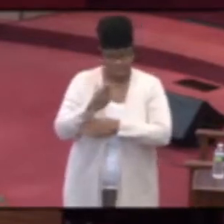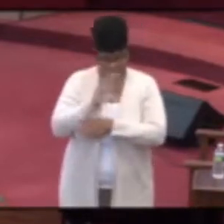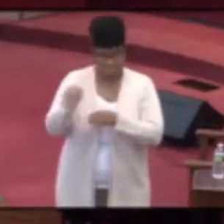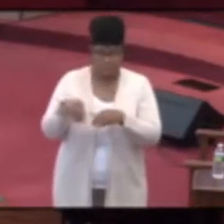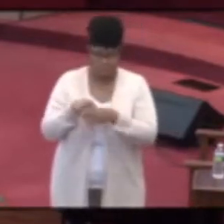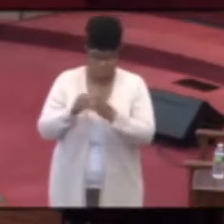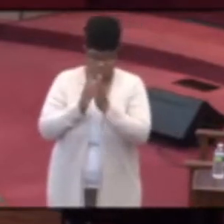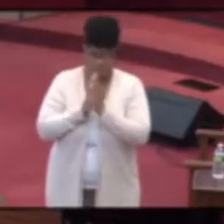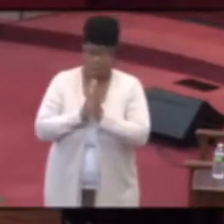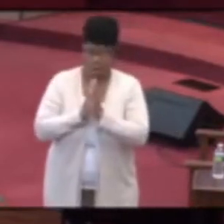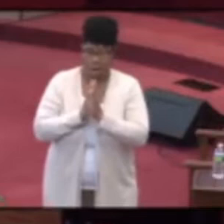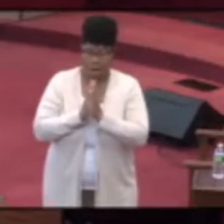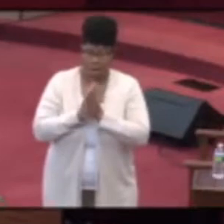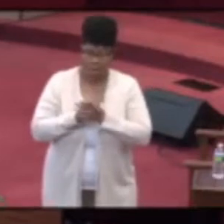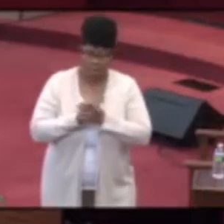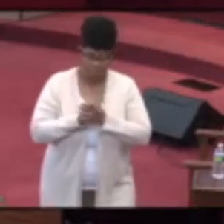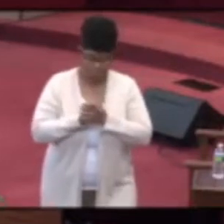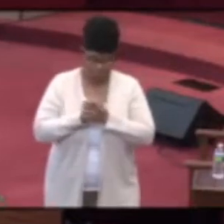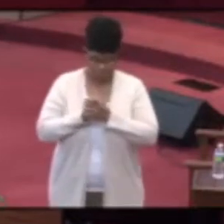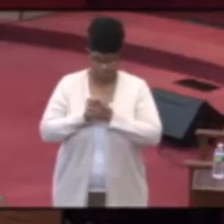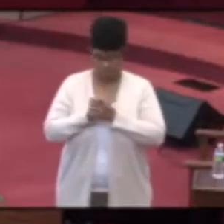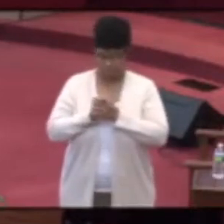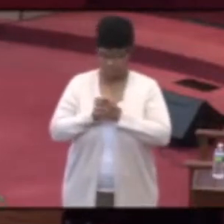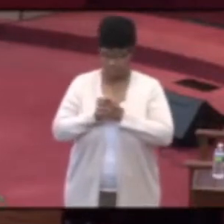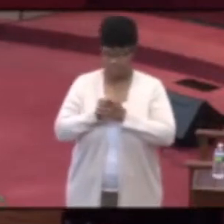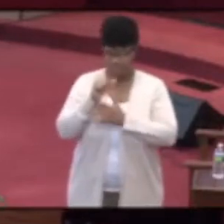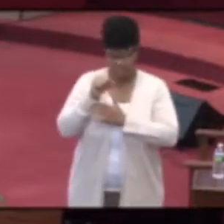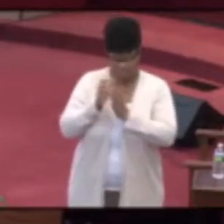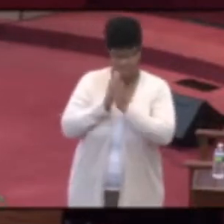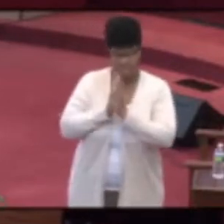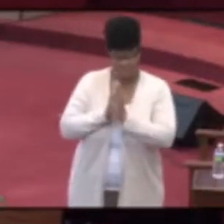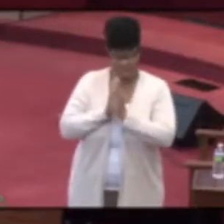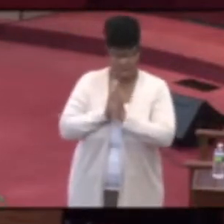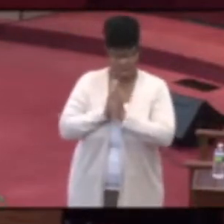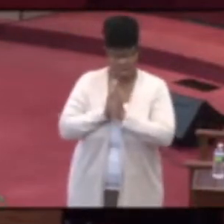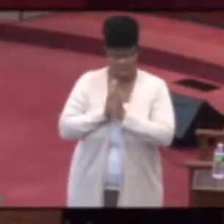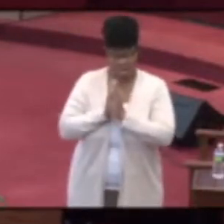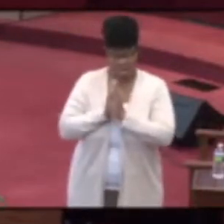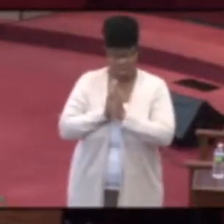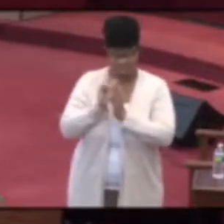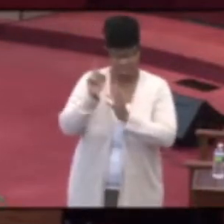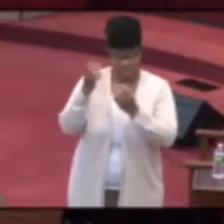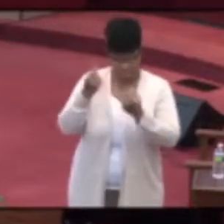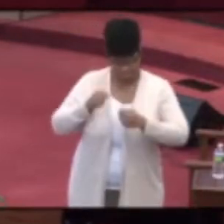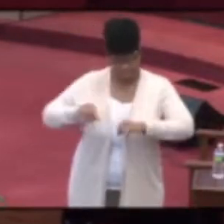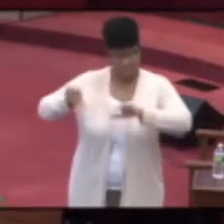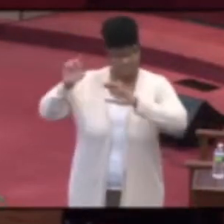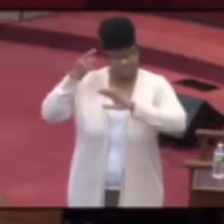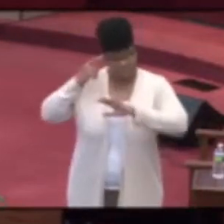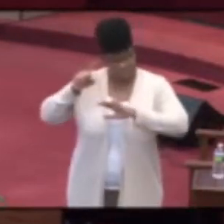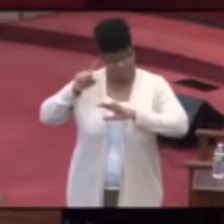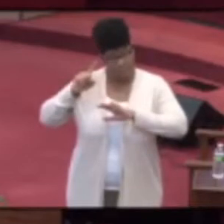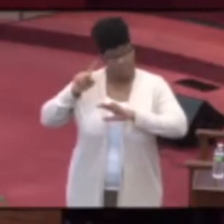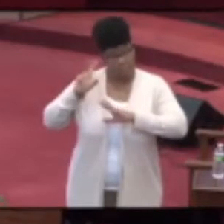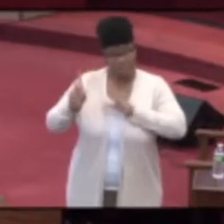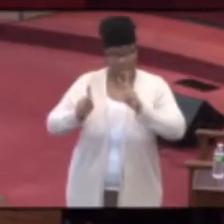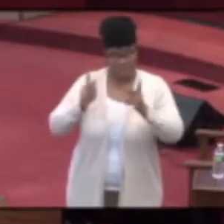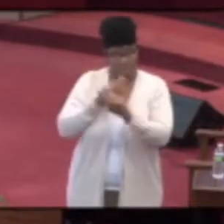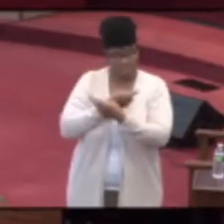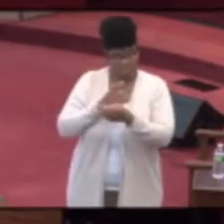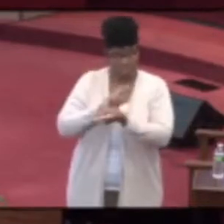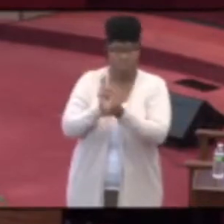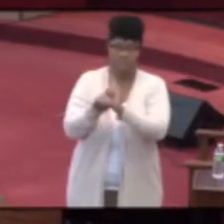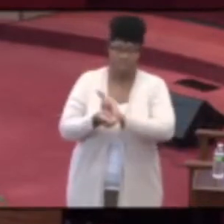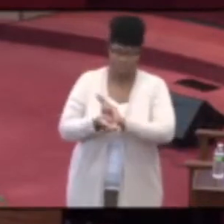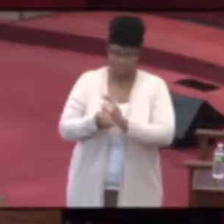been a part of that prayer time. Yes, he was praying about his surrender to the mission of human redemption. He was